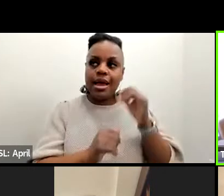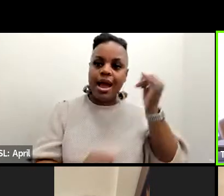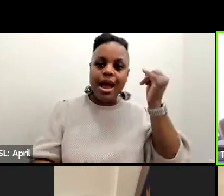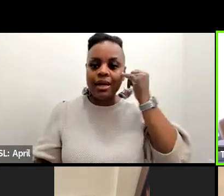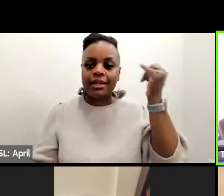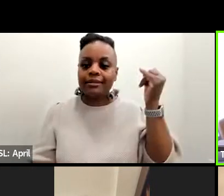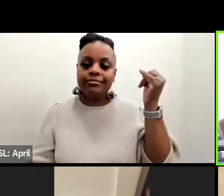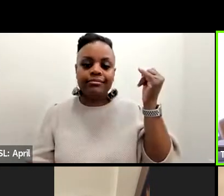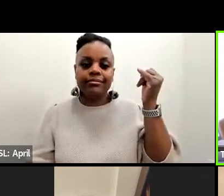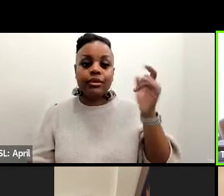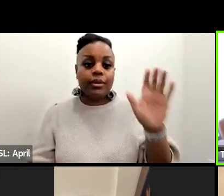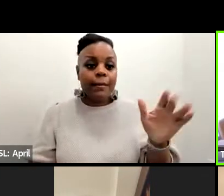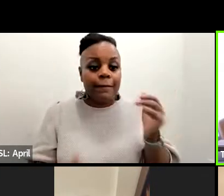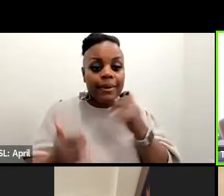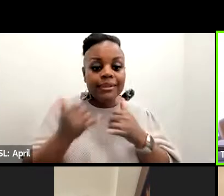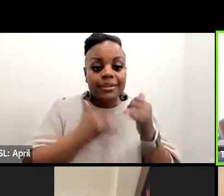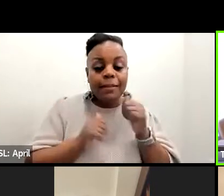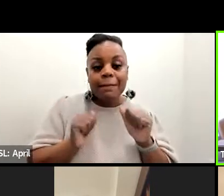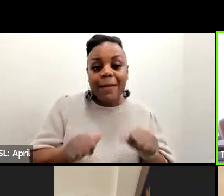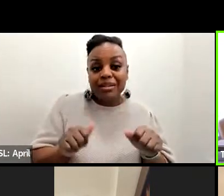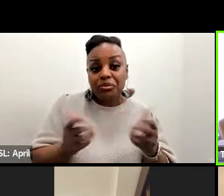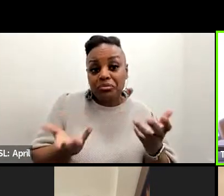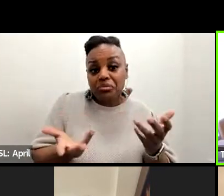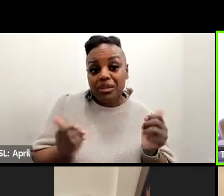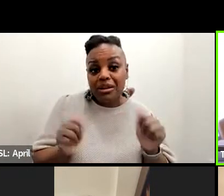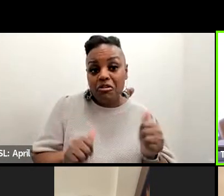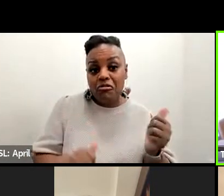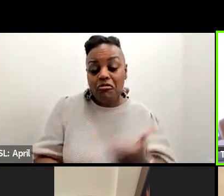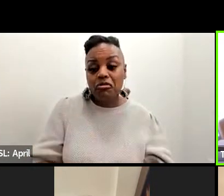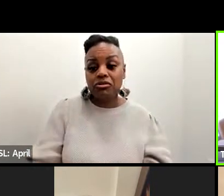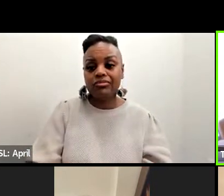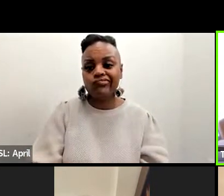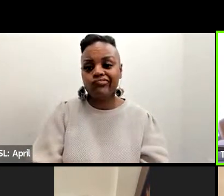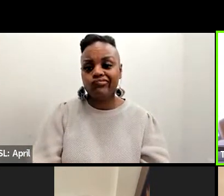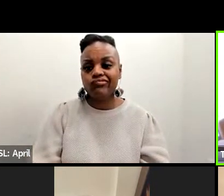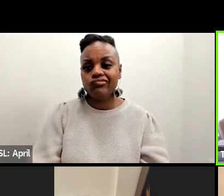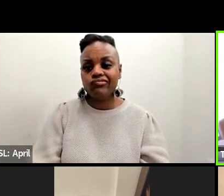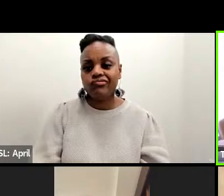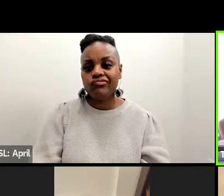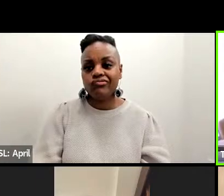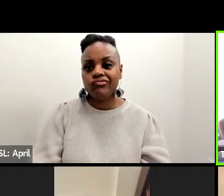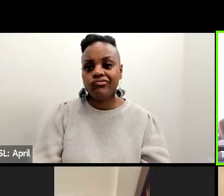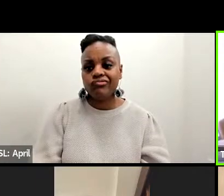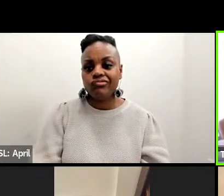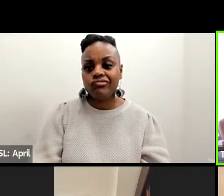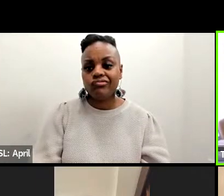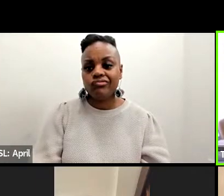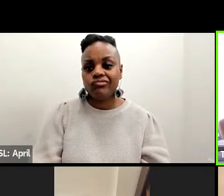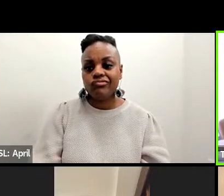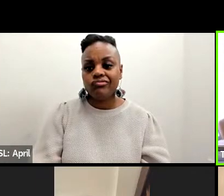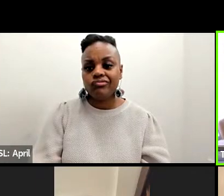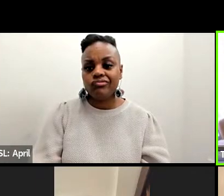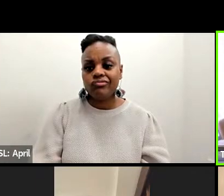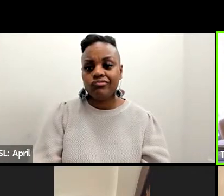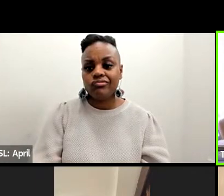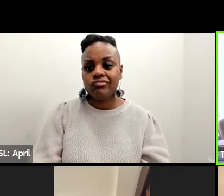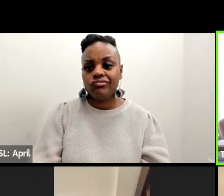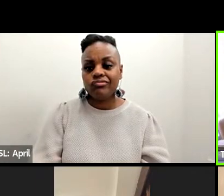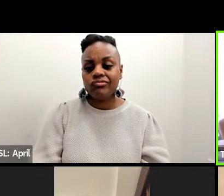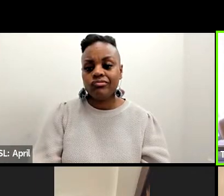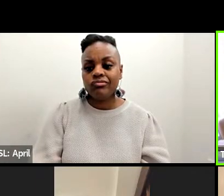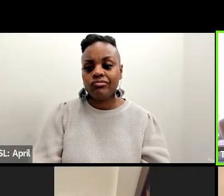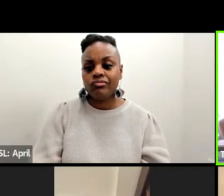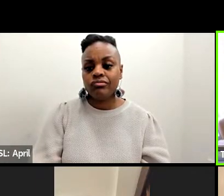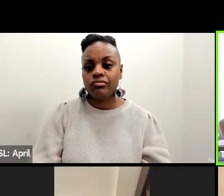so weaken the Brotherhood that it ends up like, let's say, Syria's Muslim Brotherhood, just, you know, too small, too weak, too deracinated